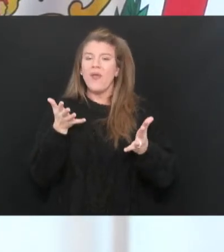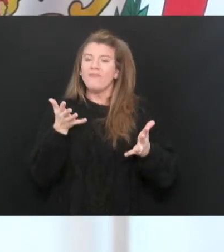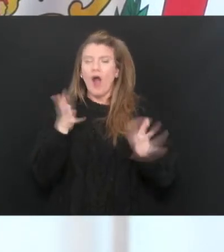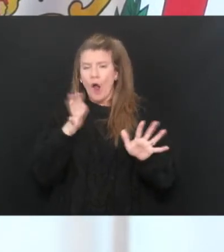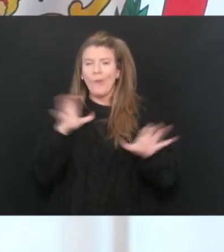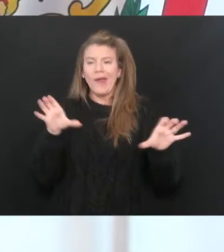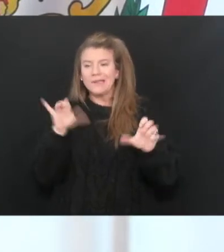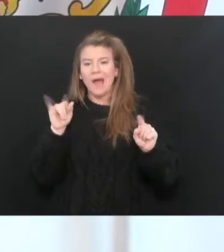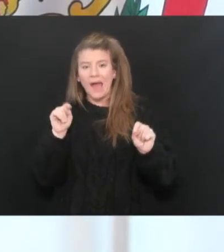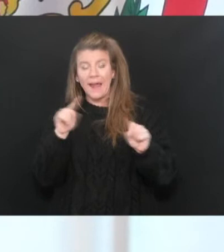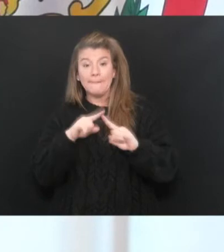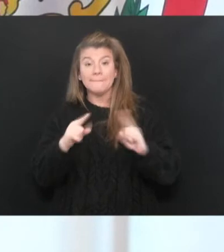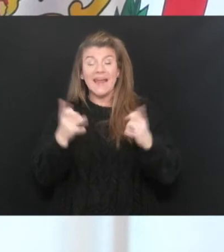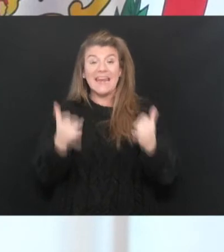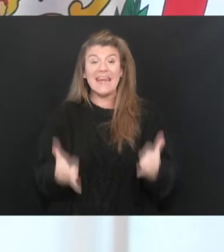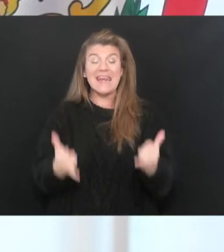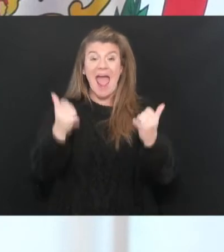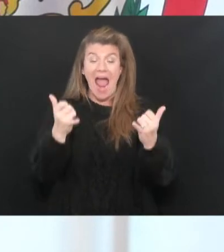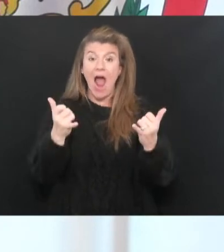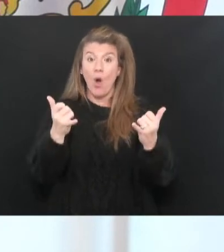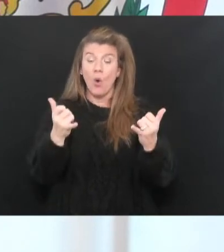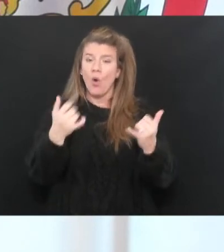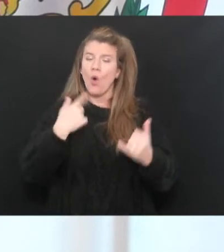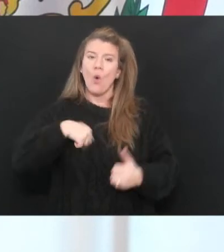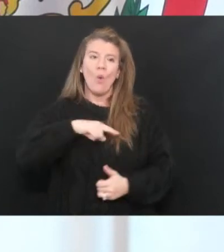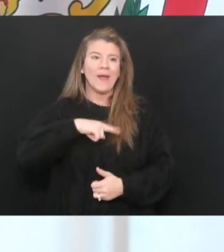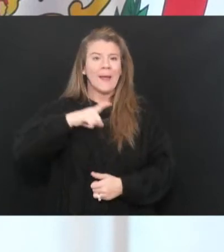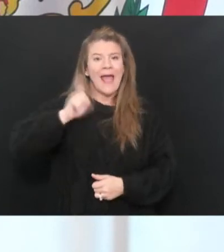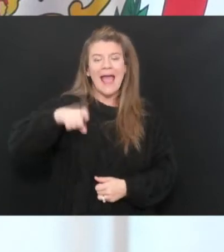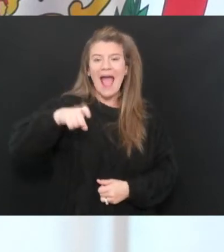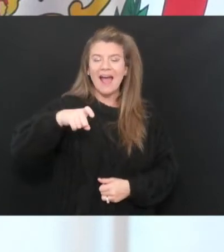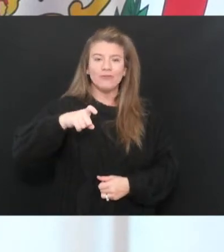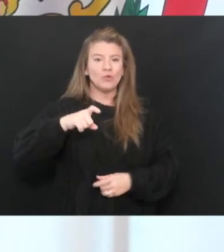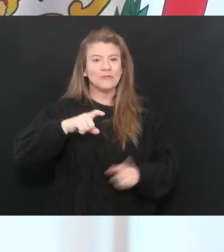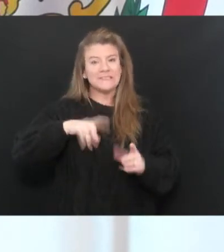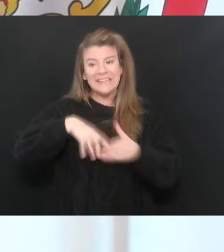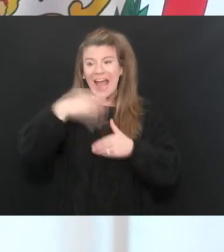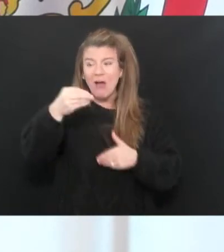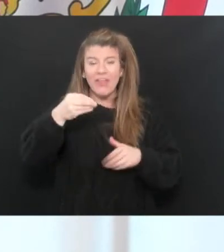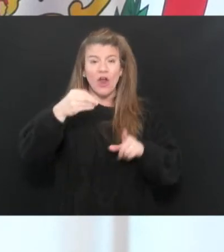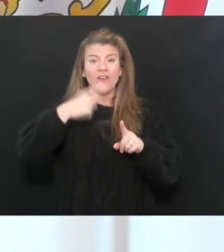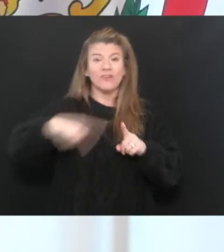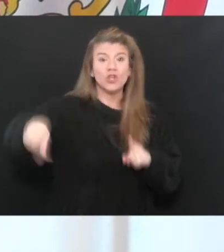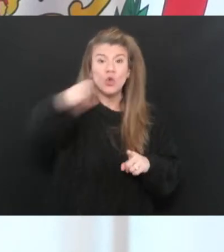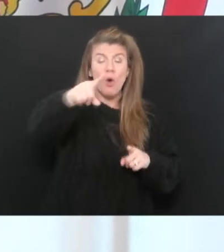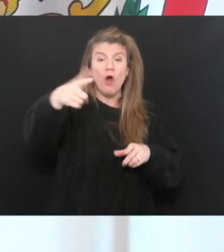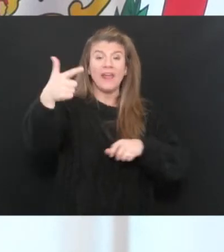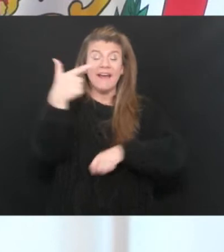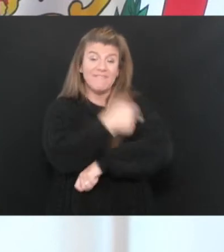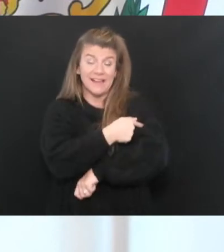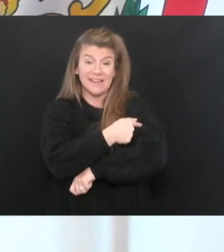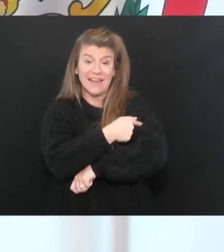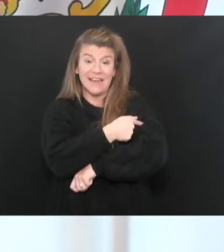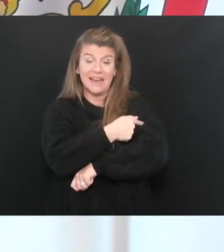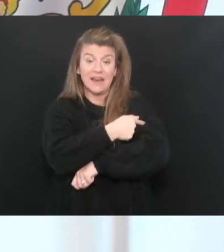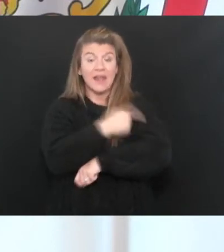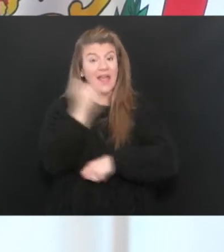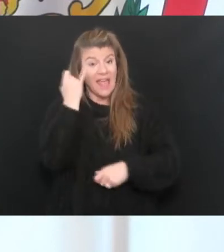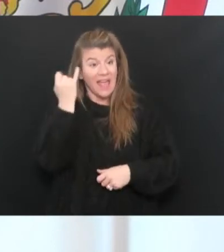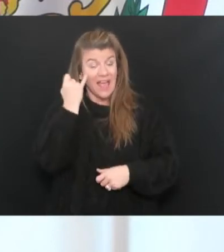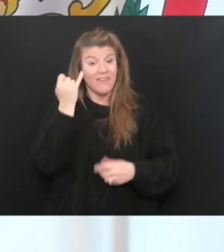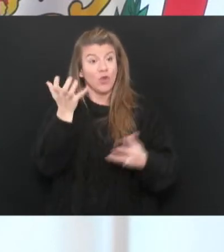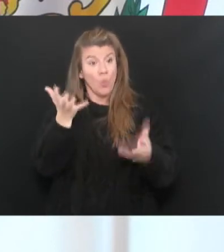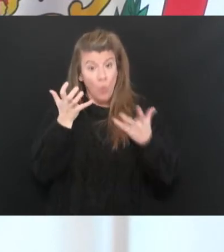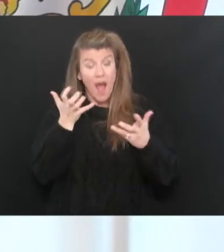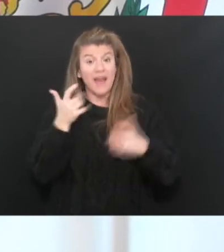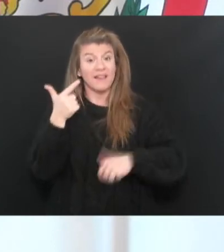now we have got to absolutely get the people vaccinated that are willing and